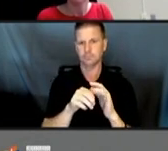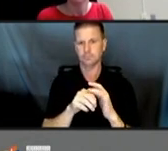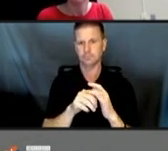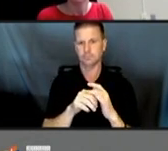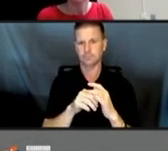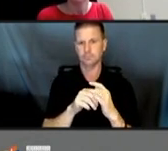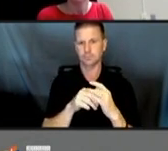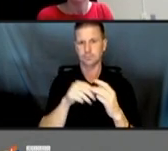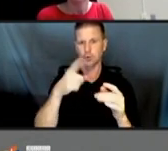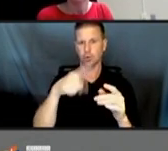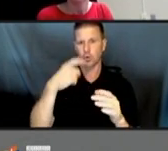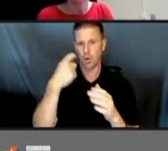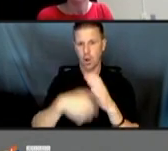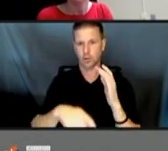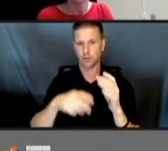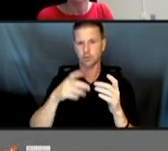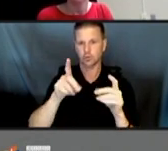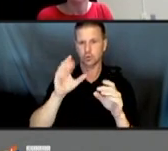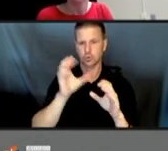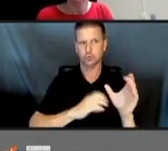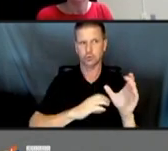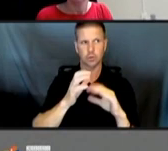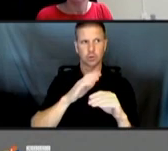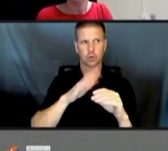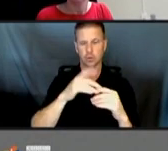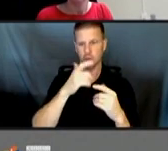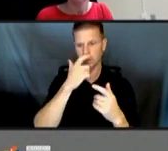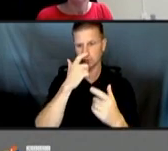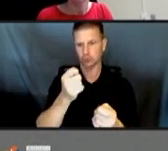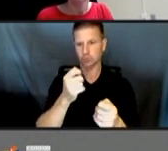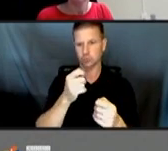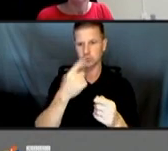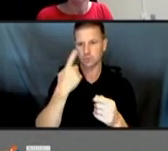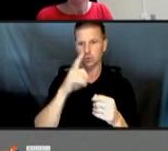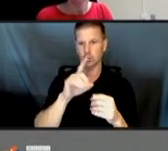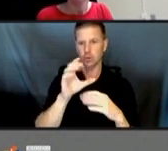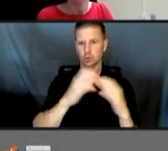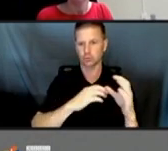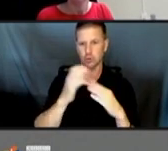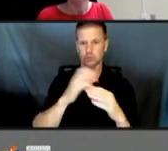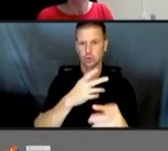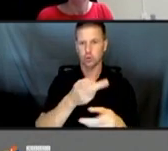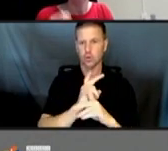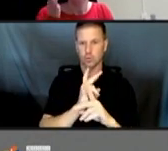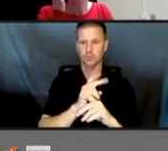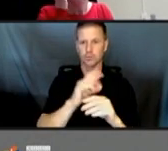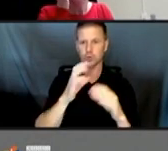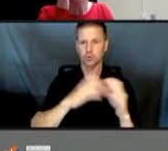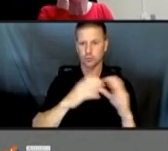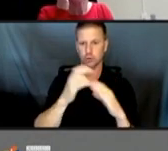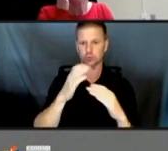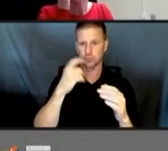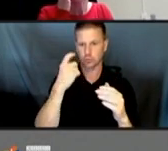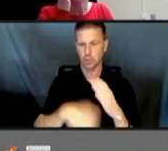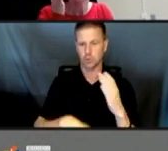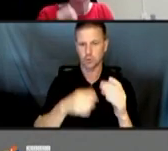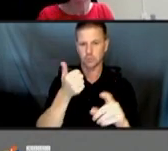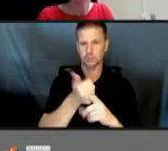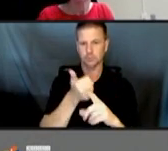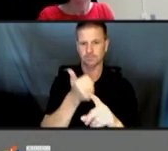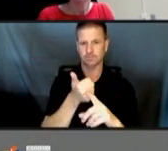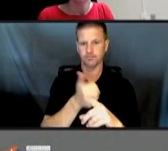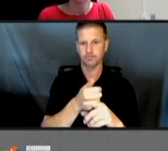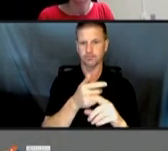their costs during construction on interest for construction loans, construction costs themselves